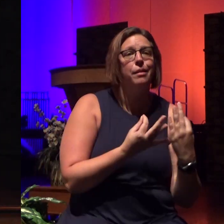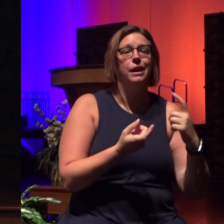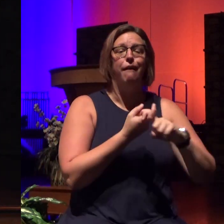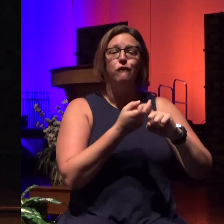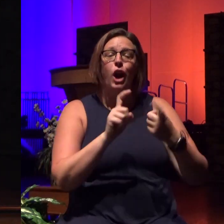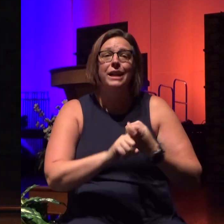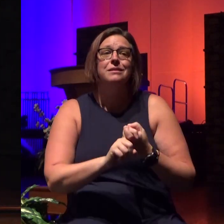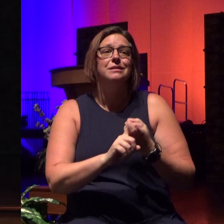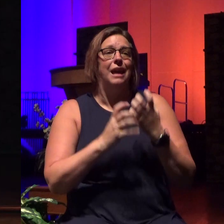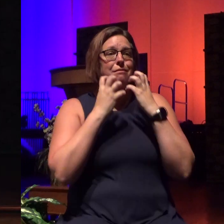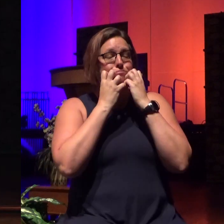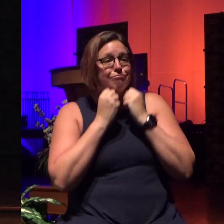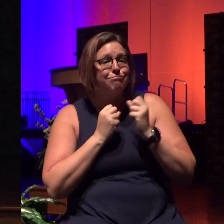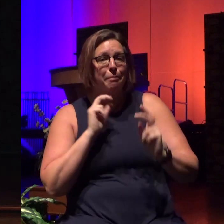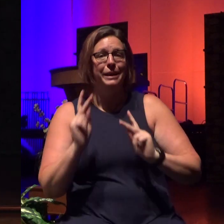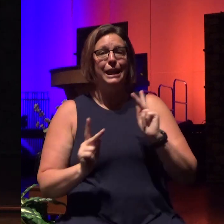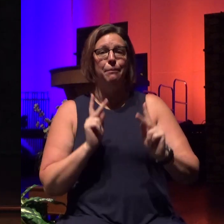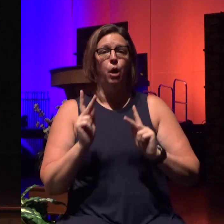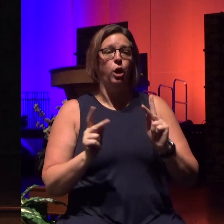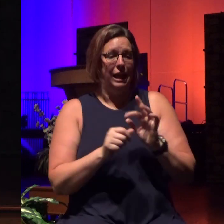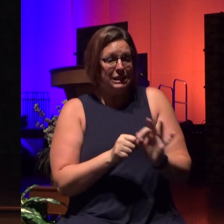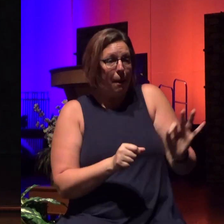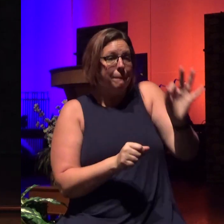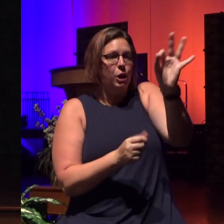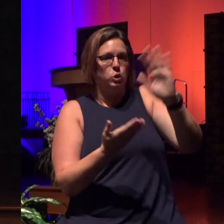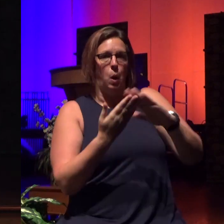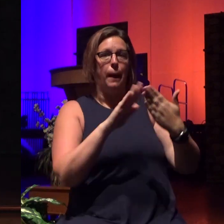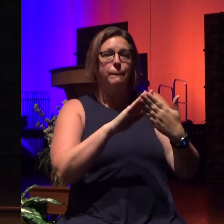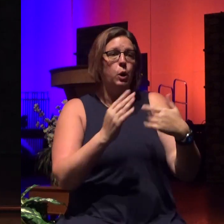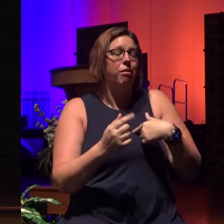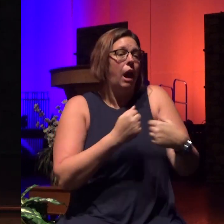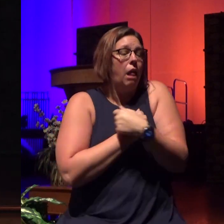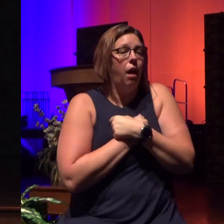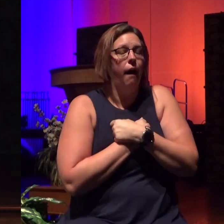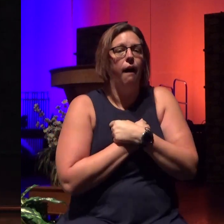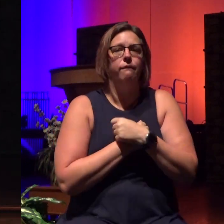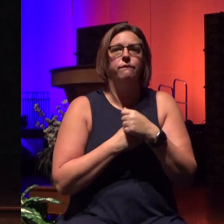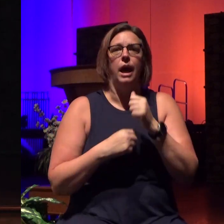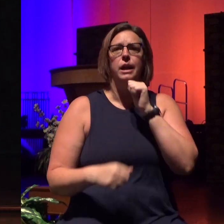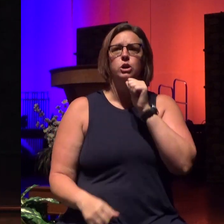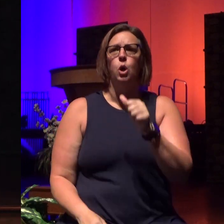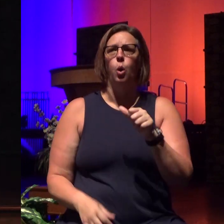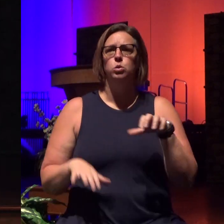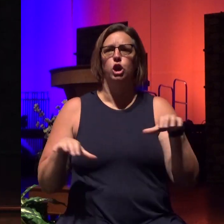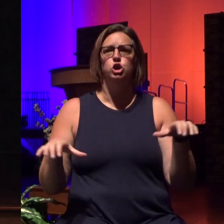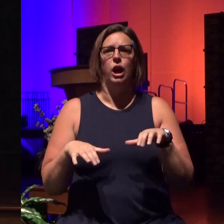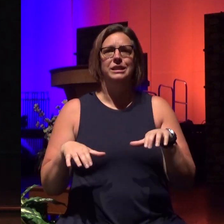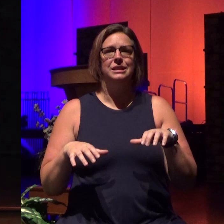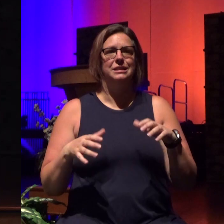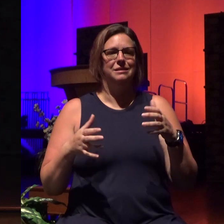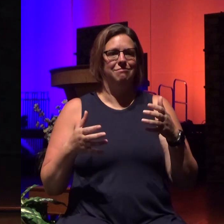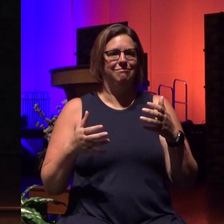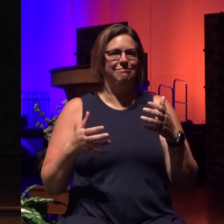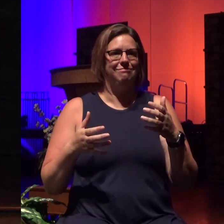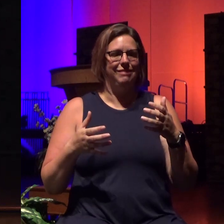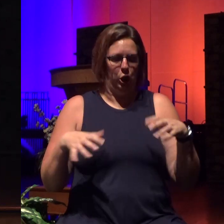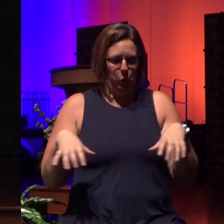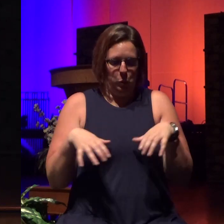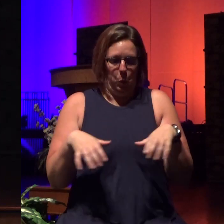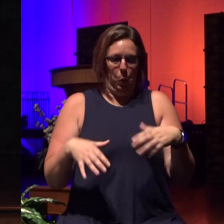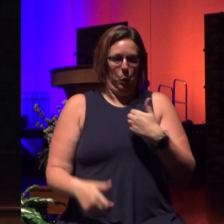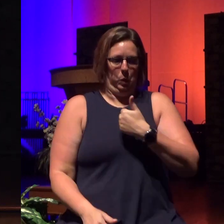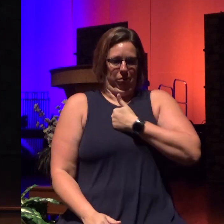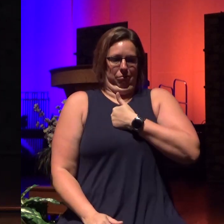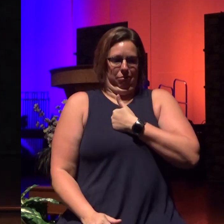friends and loved ones and a spiritual community that I love. And I don't just do what I do or be what I be without